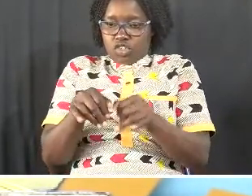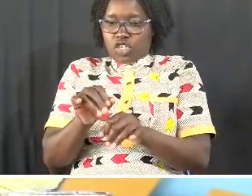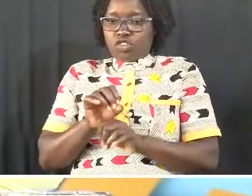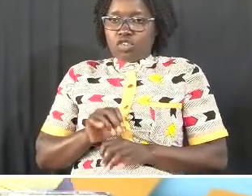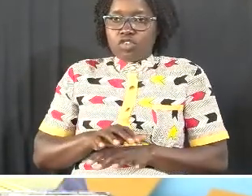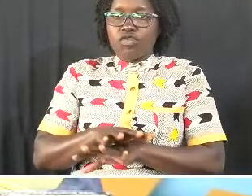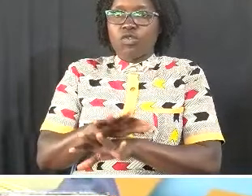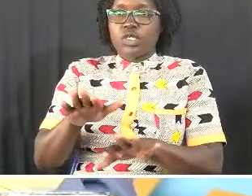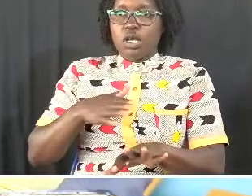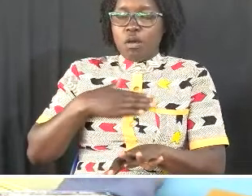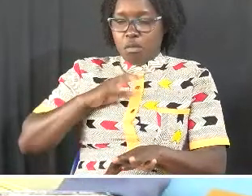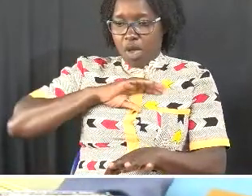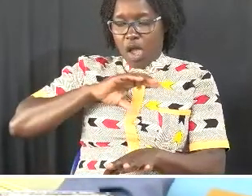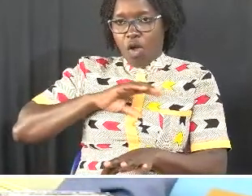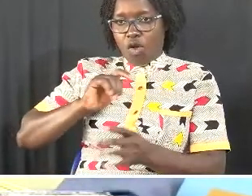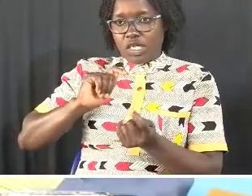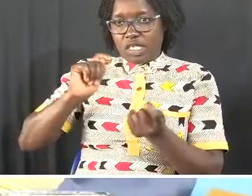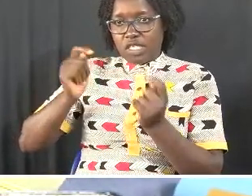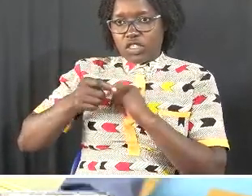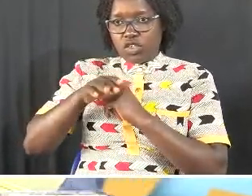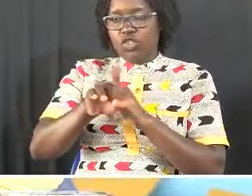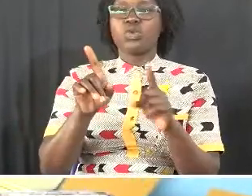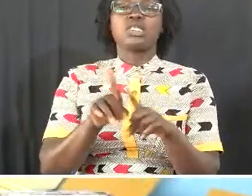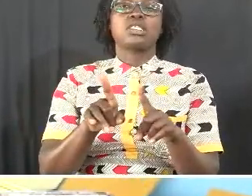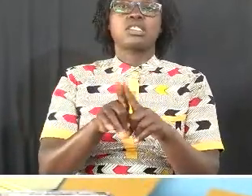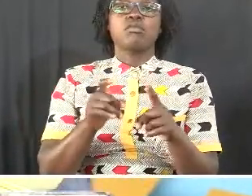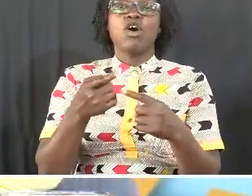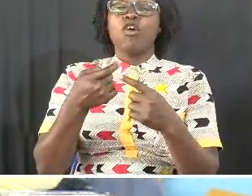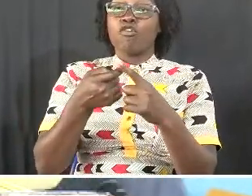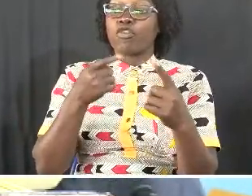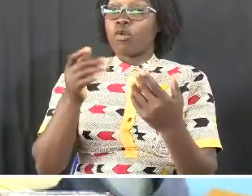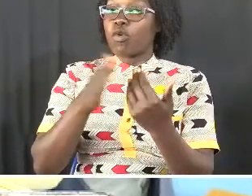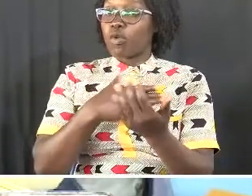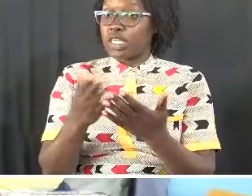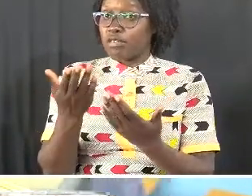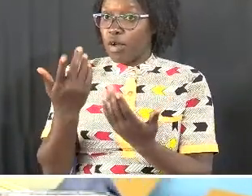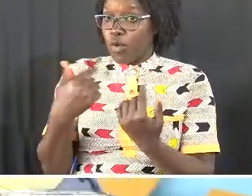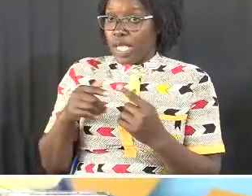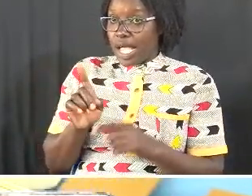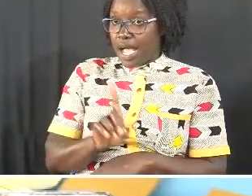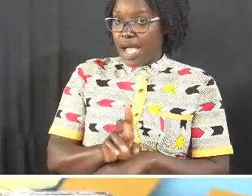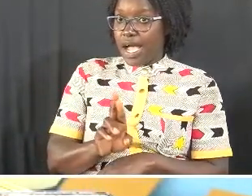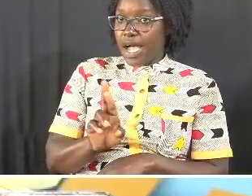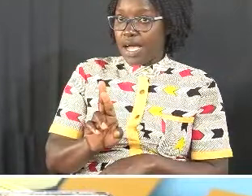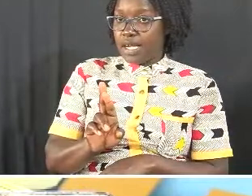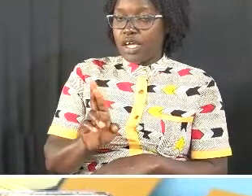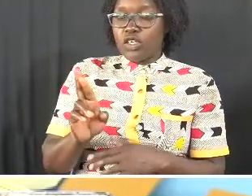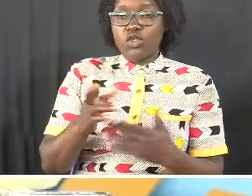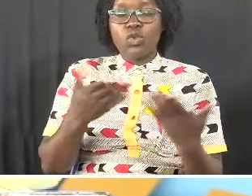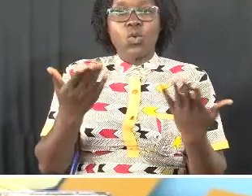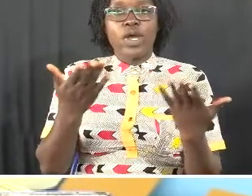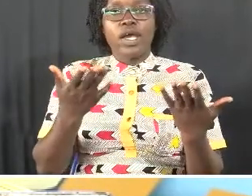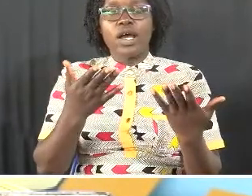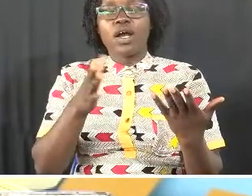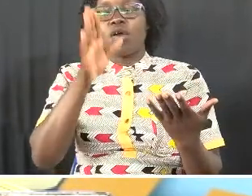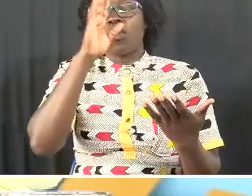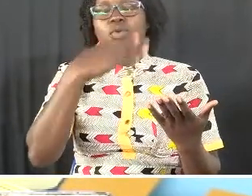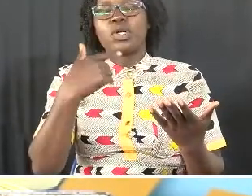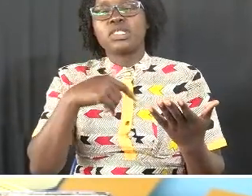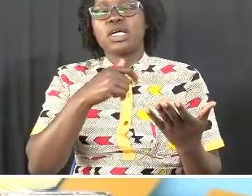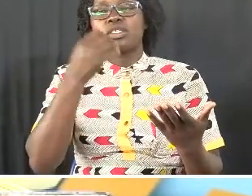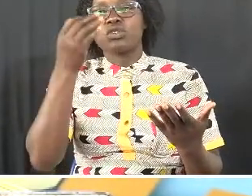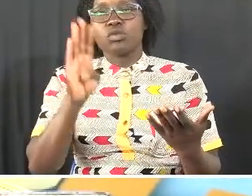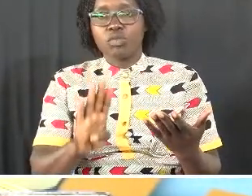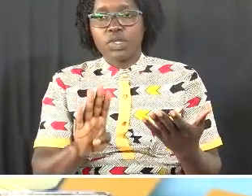own transition and yours from whatever, wherever we are to wherever God wants us to be